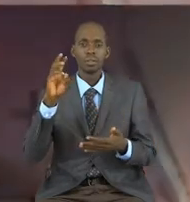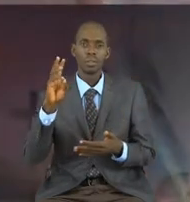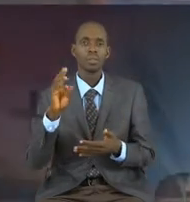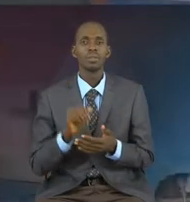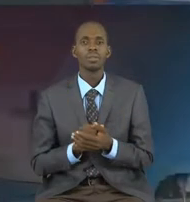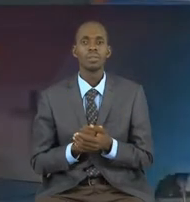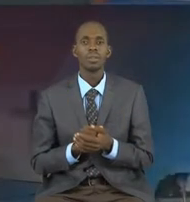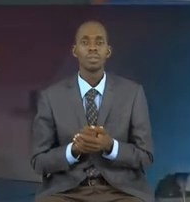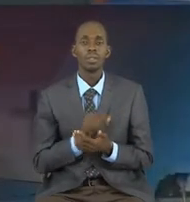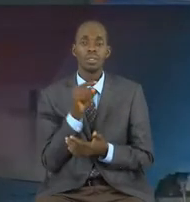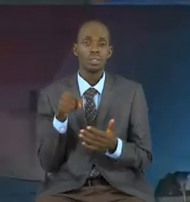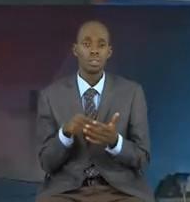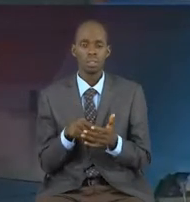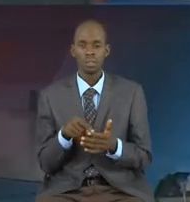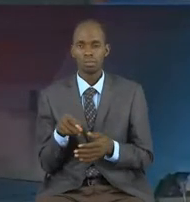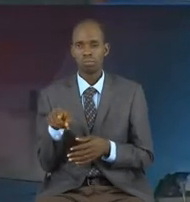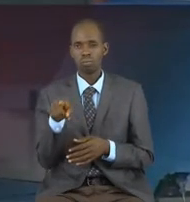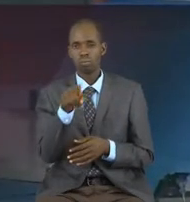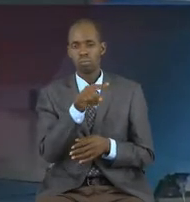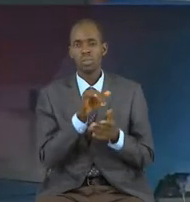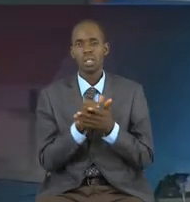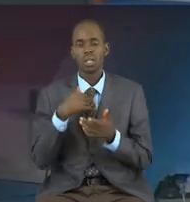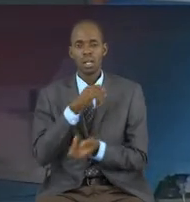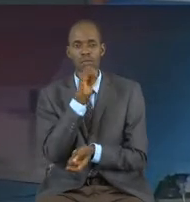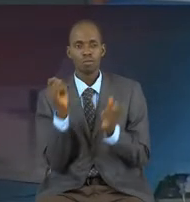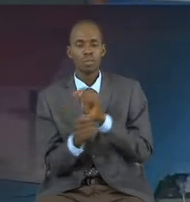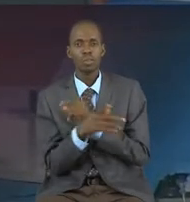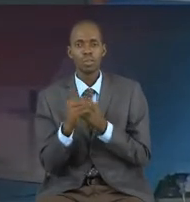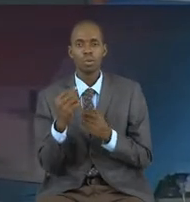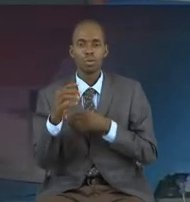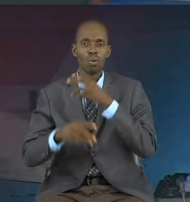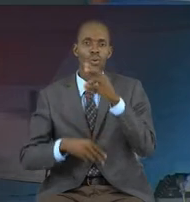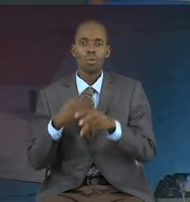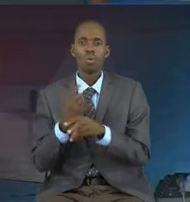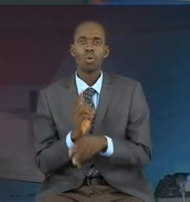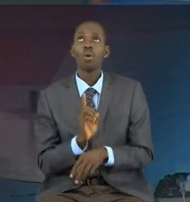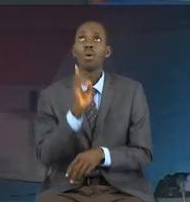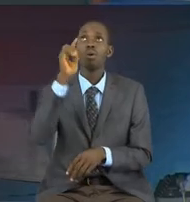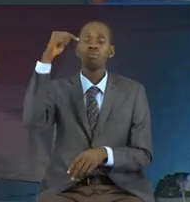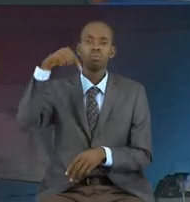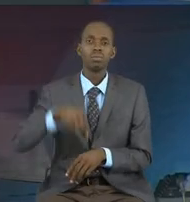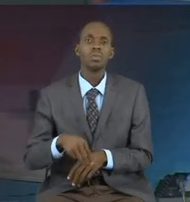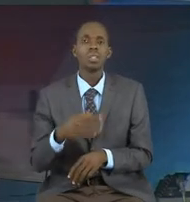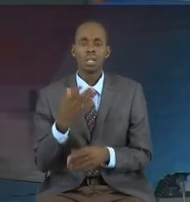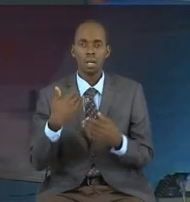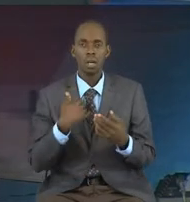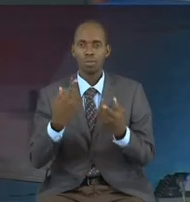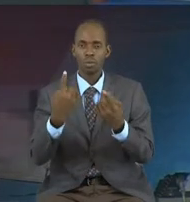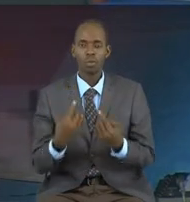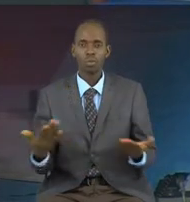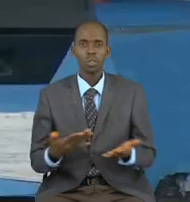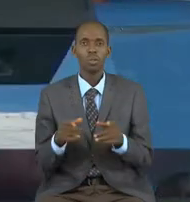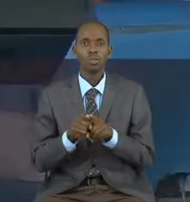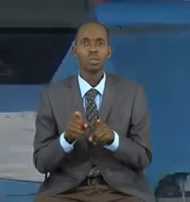that have turned the world upside down, they have come hither also. They were making progress,